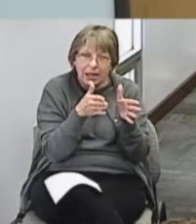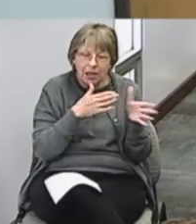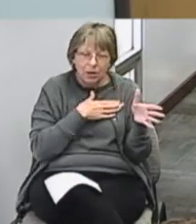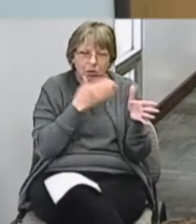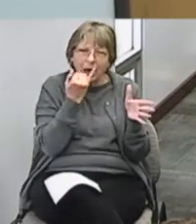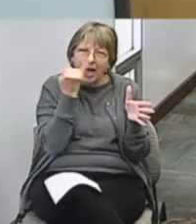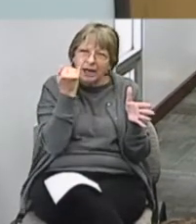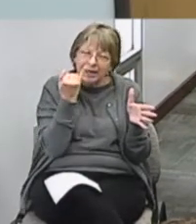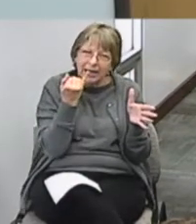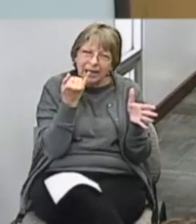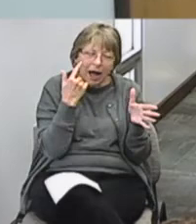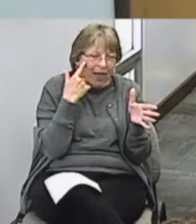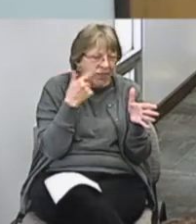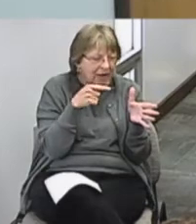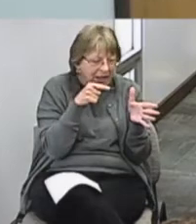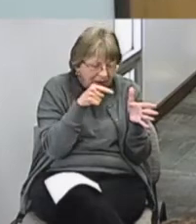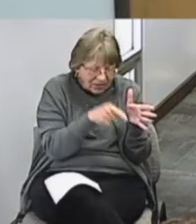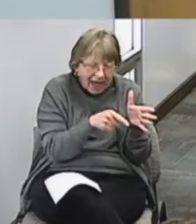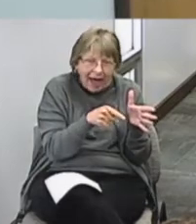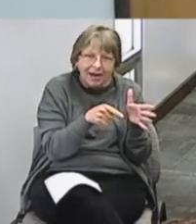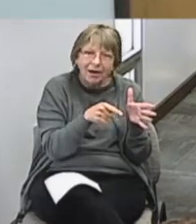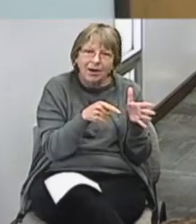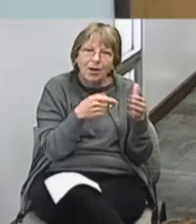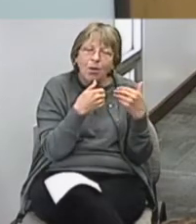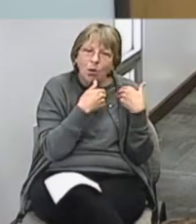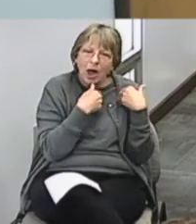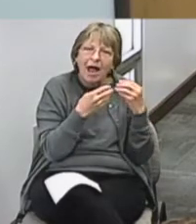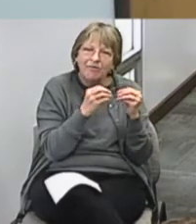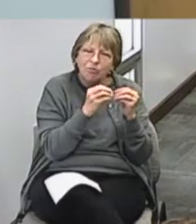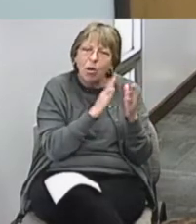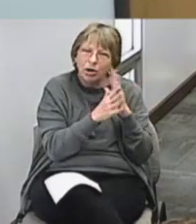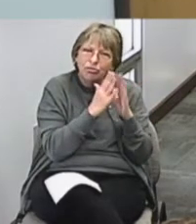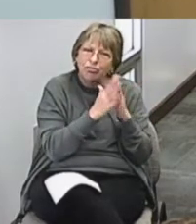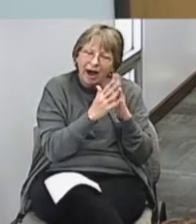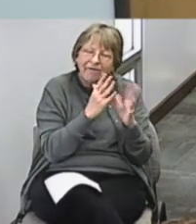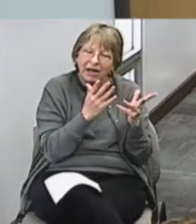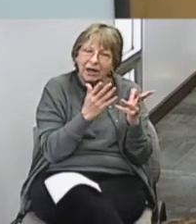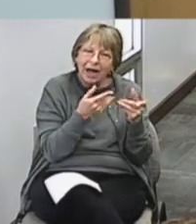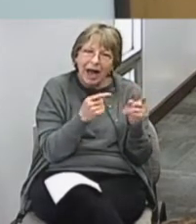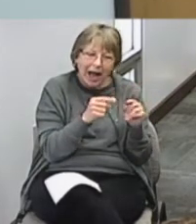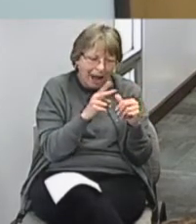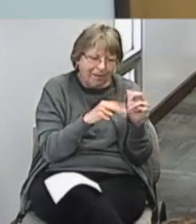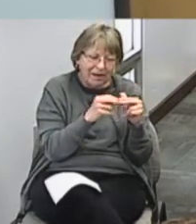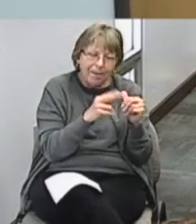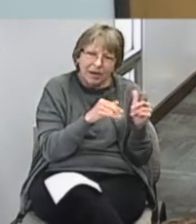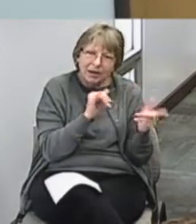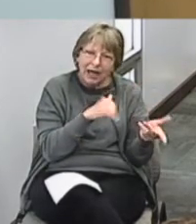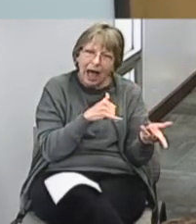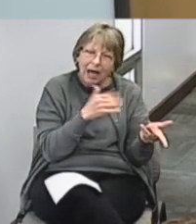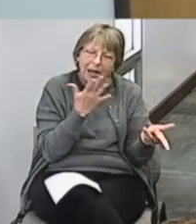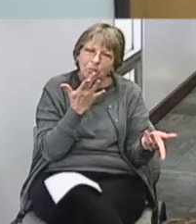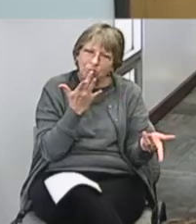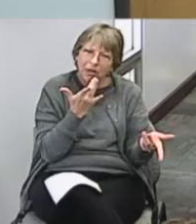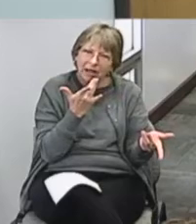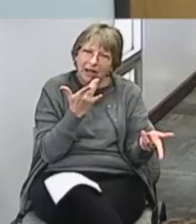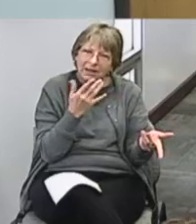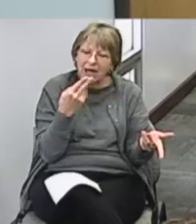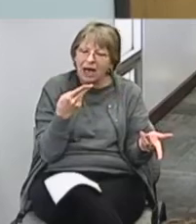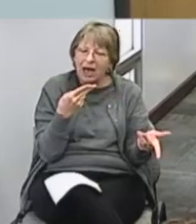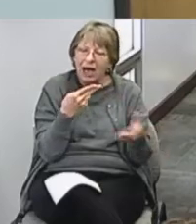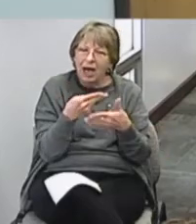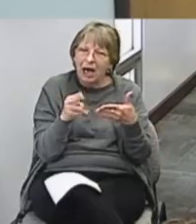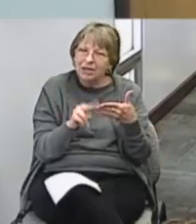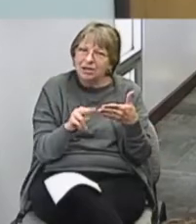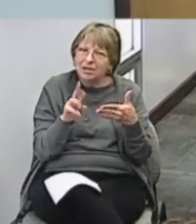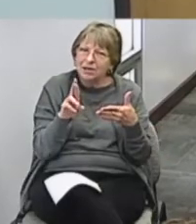I think it's going to get more traffic actually than Avenue A Park eventually when they build that pocket park, because the Hutch Rec Commission